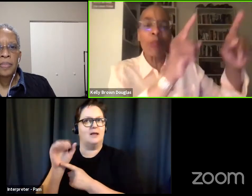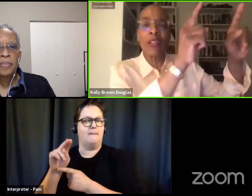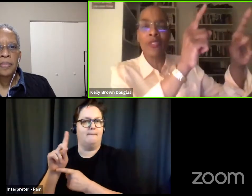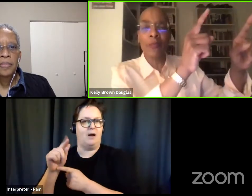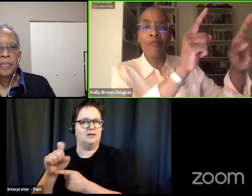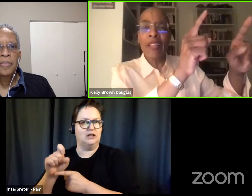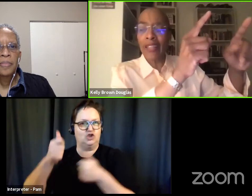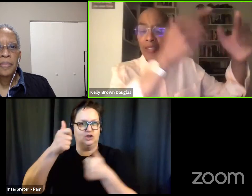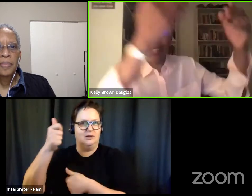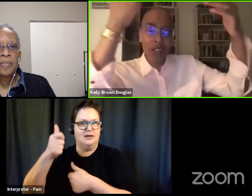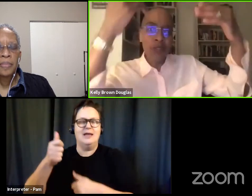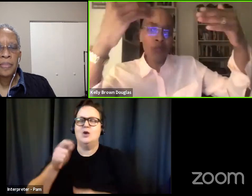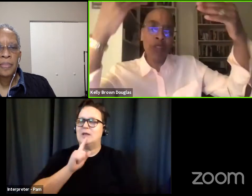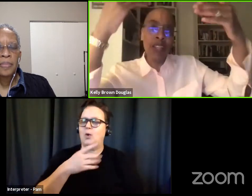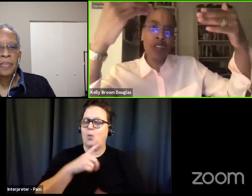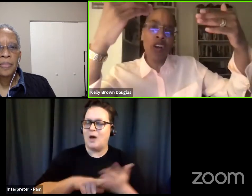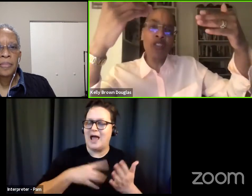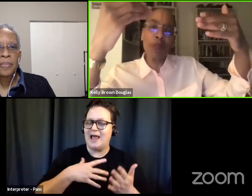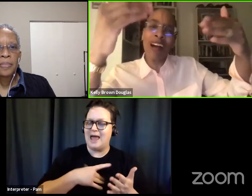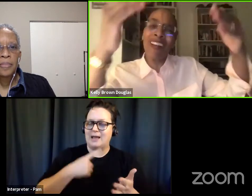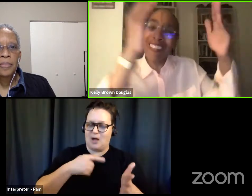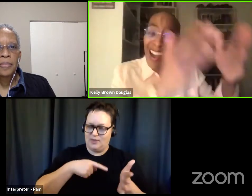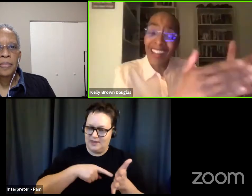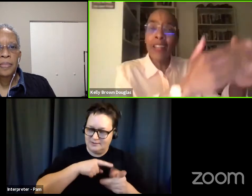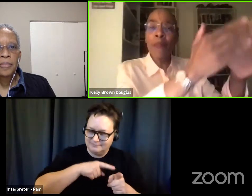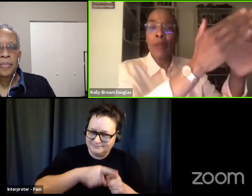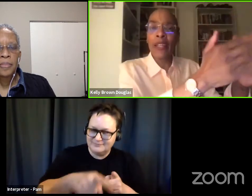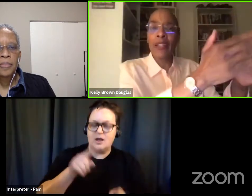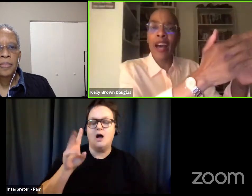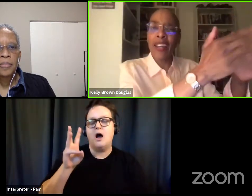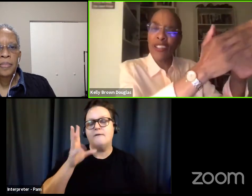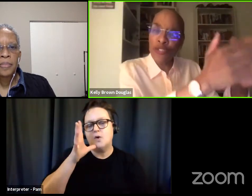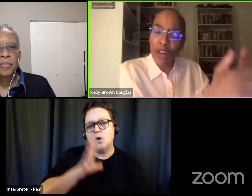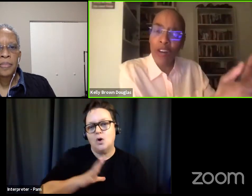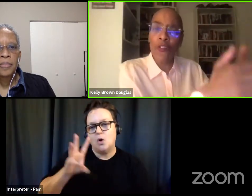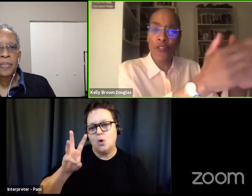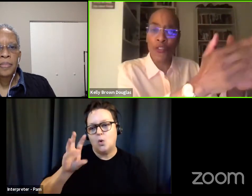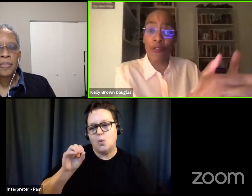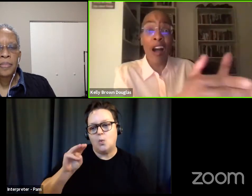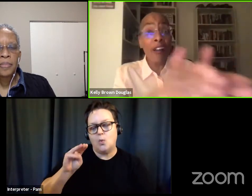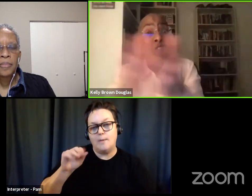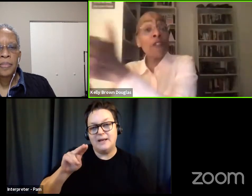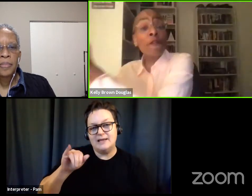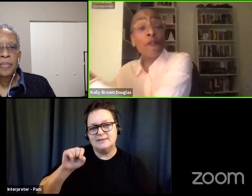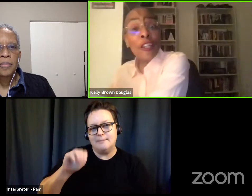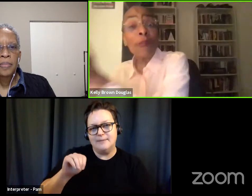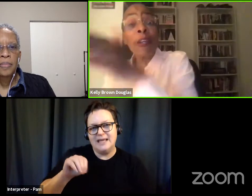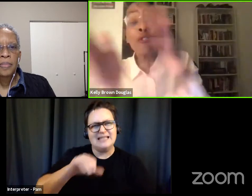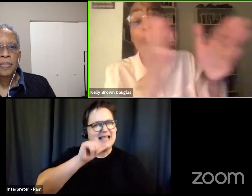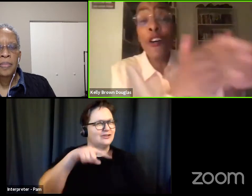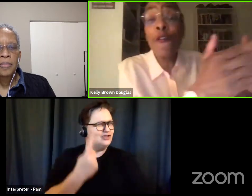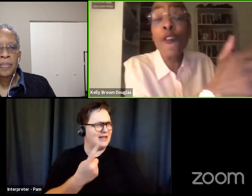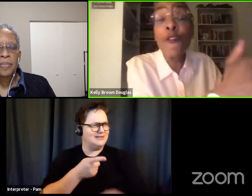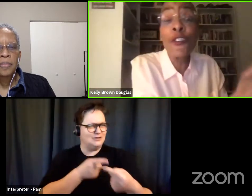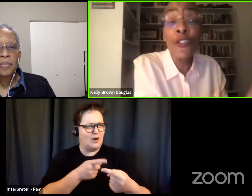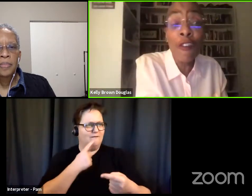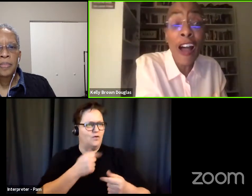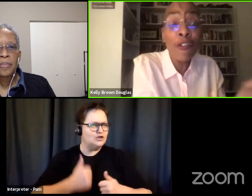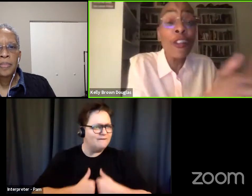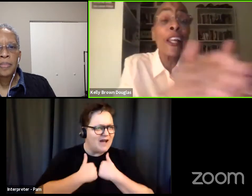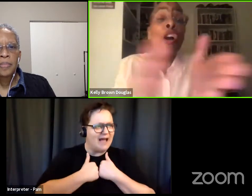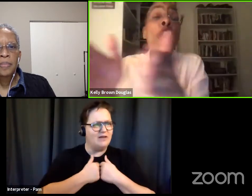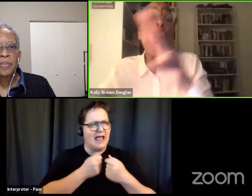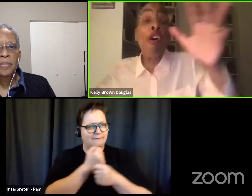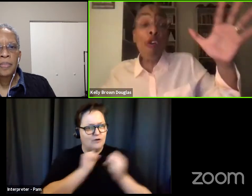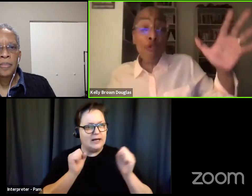about womanism, that it talks about not a struggle for survival and freedom, a struggle for